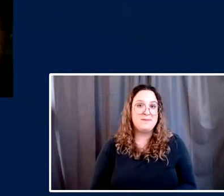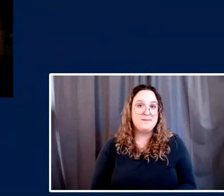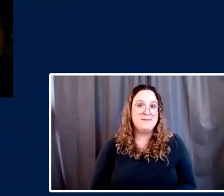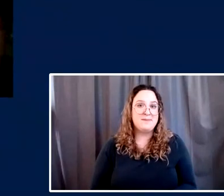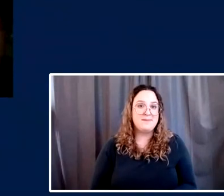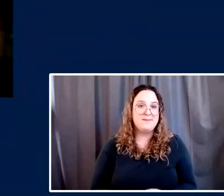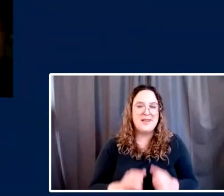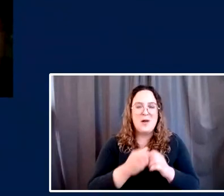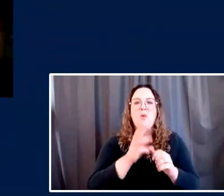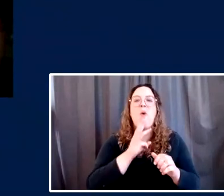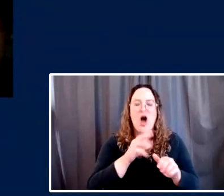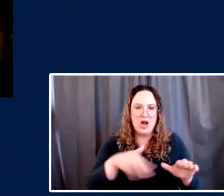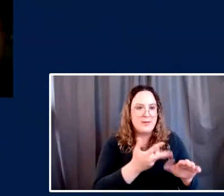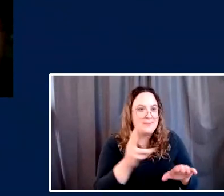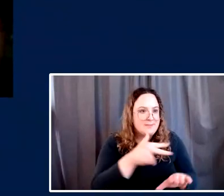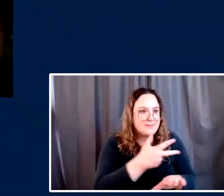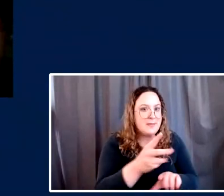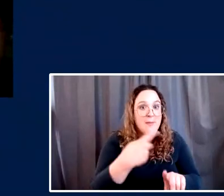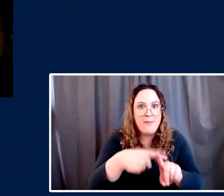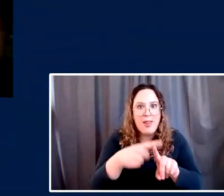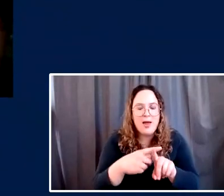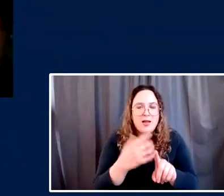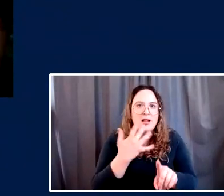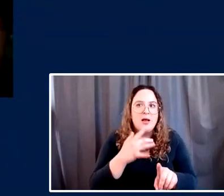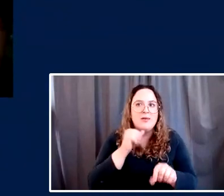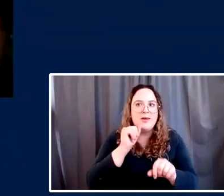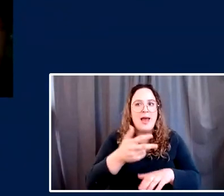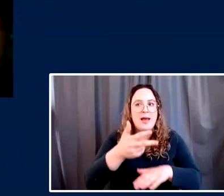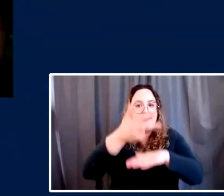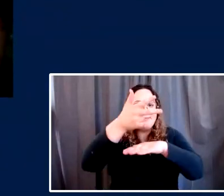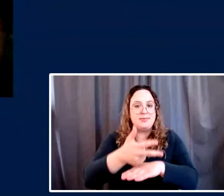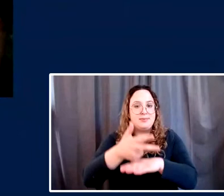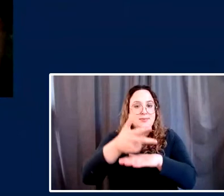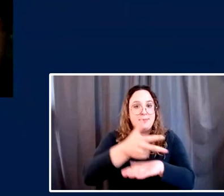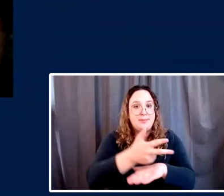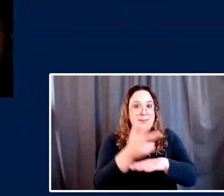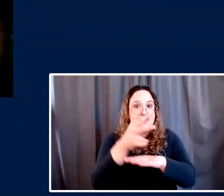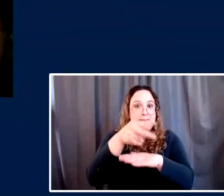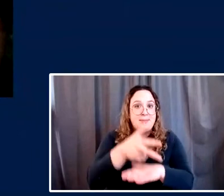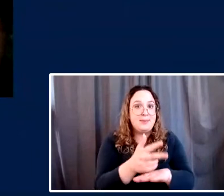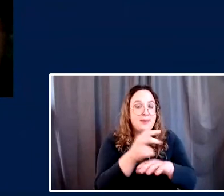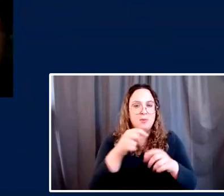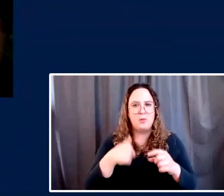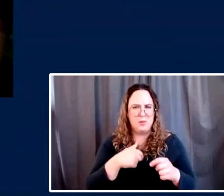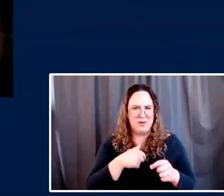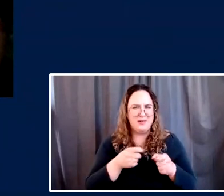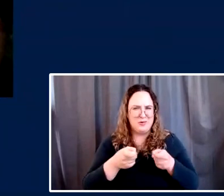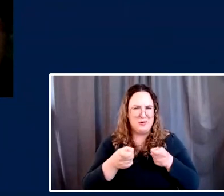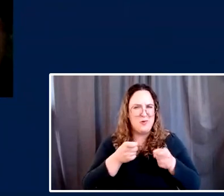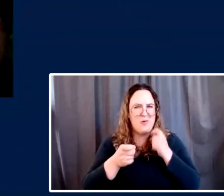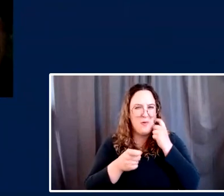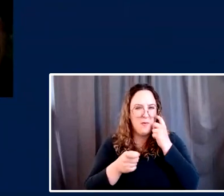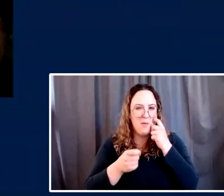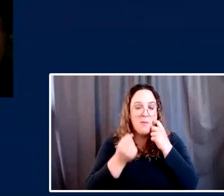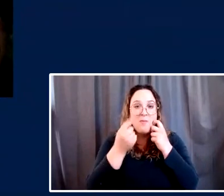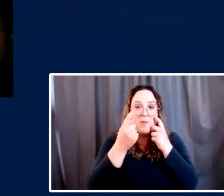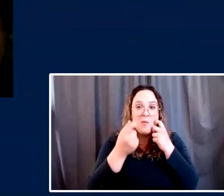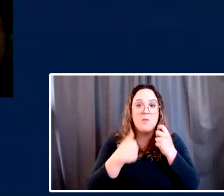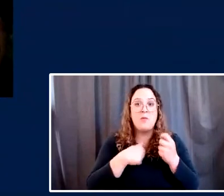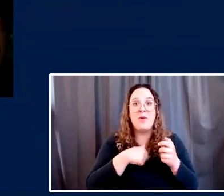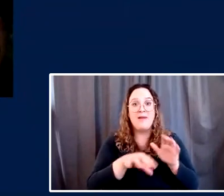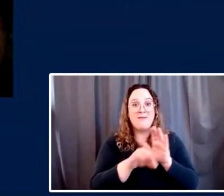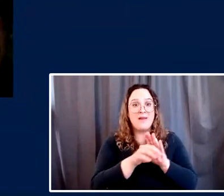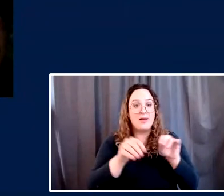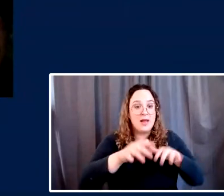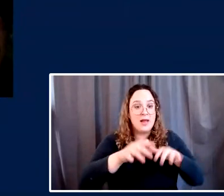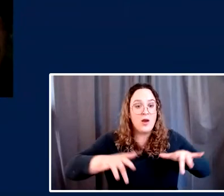the vehicle can hover like a helicopter. So we can come in and actually find an area that doesn't have any corals underneath